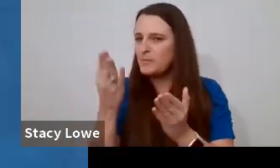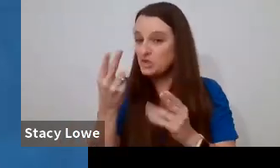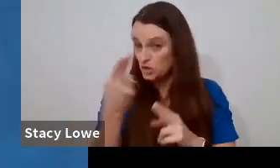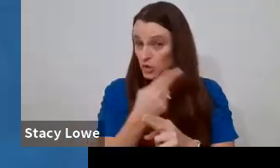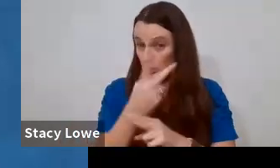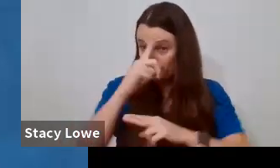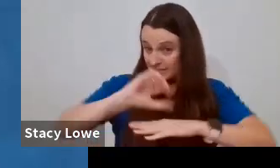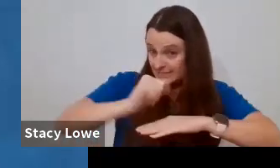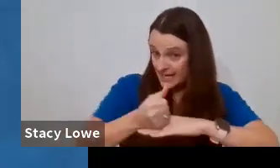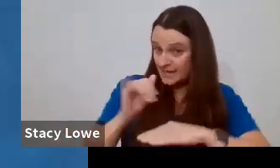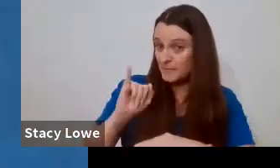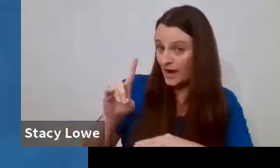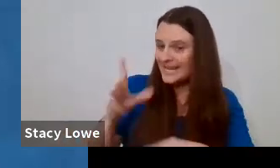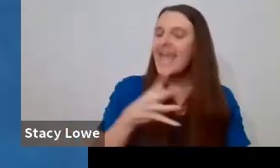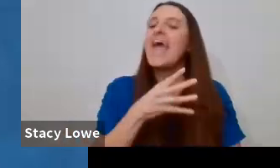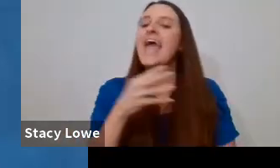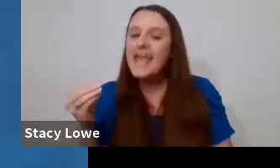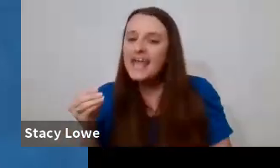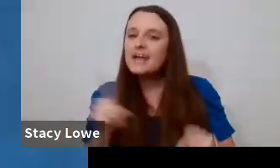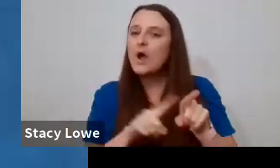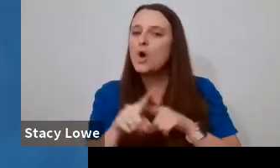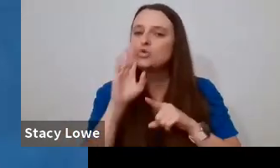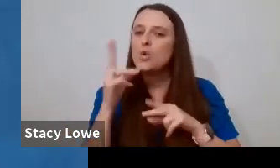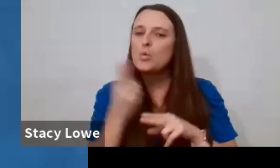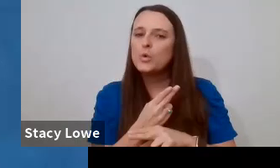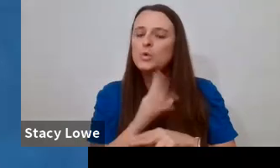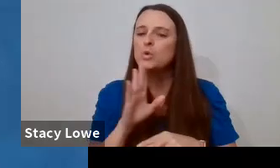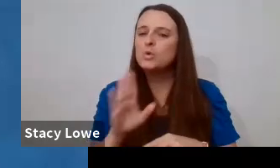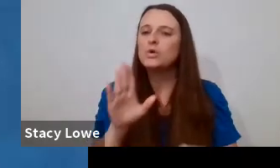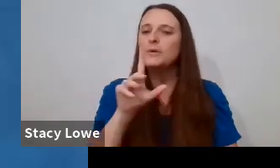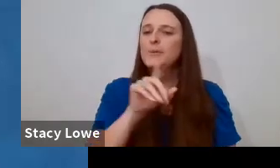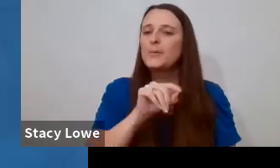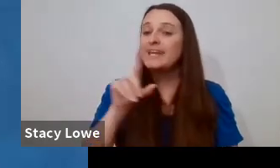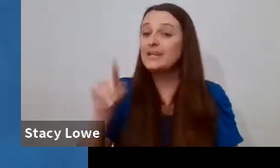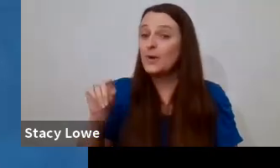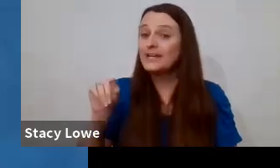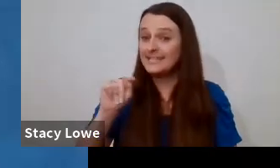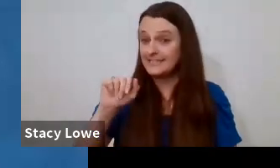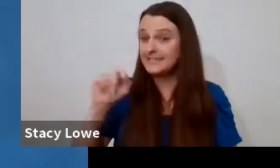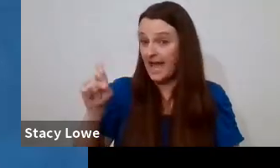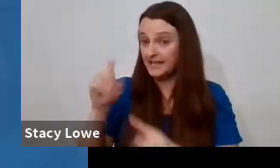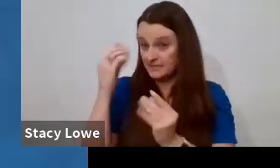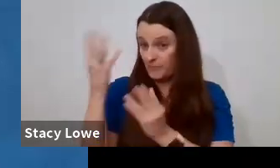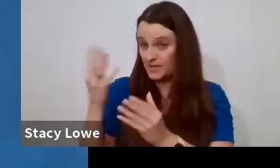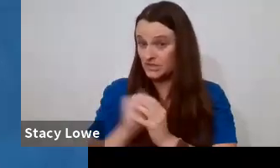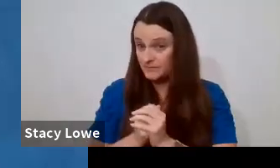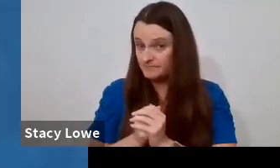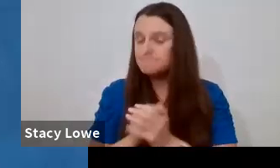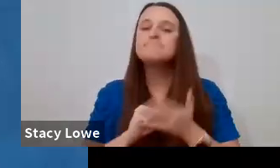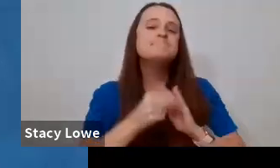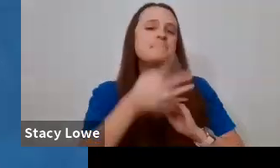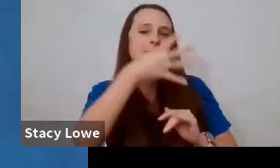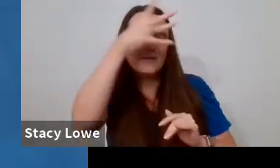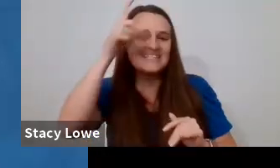IDs, and they will be using their 2020 taxes. Parents will need their 2020